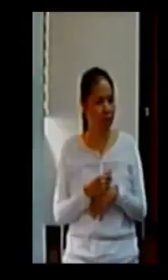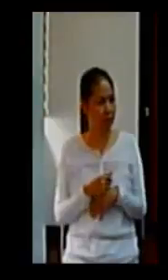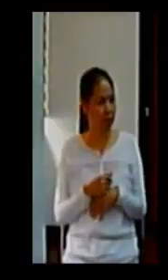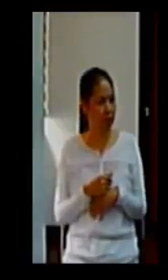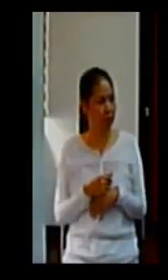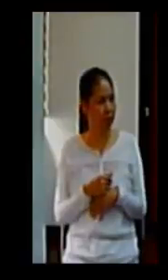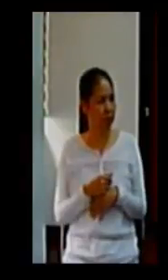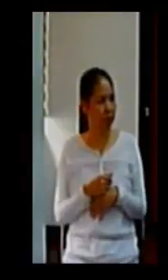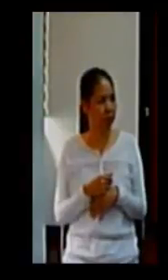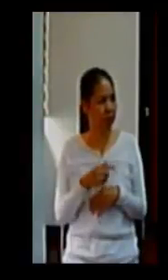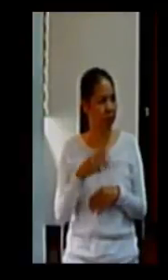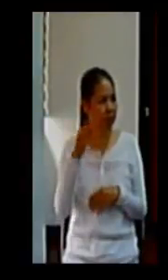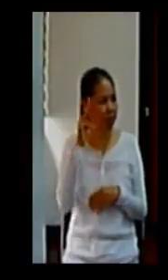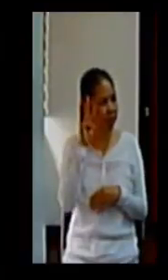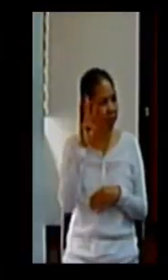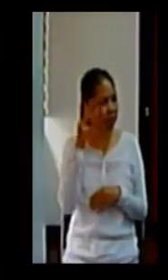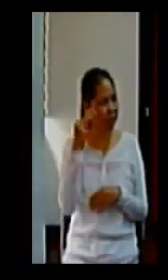Mamamlo.